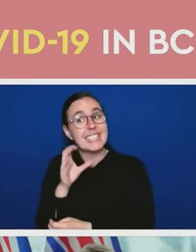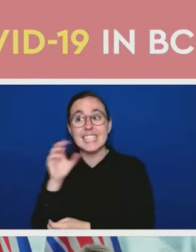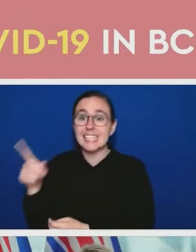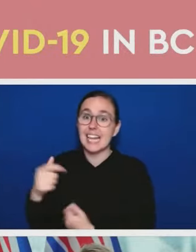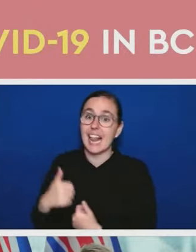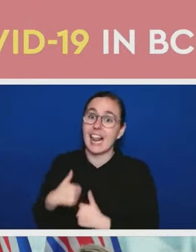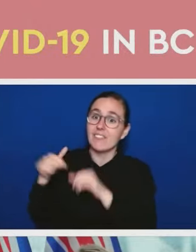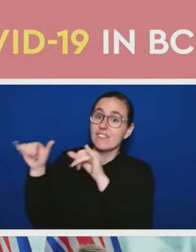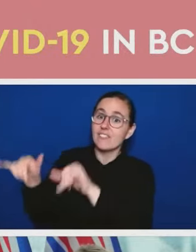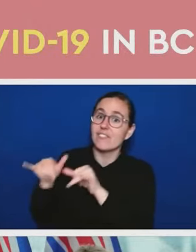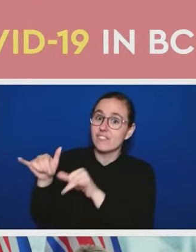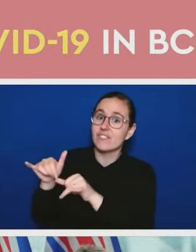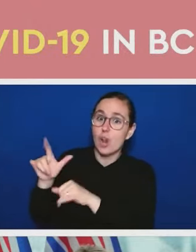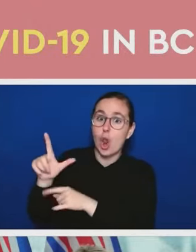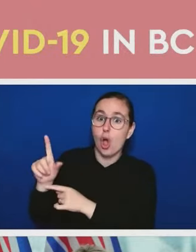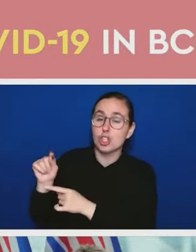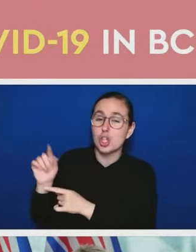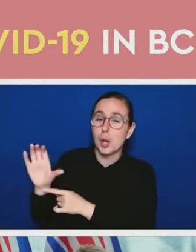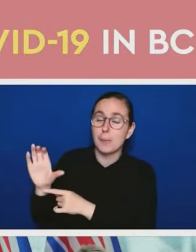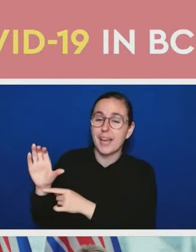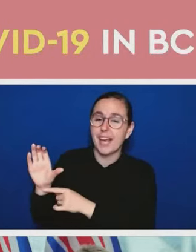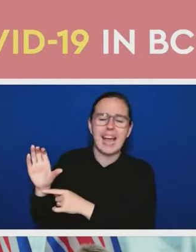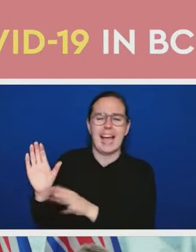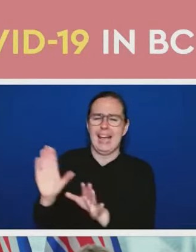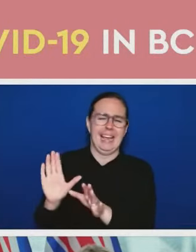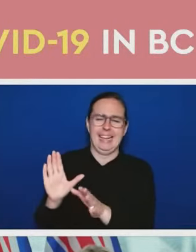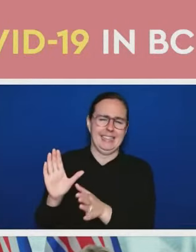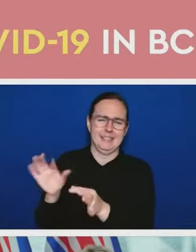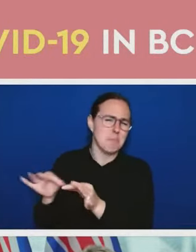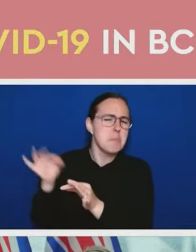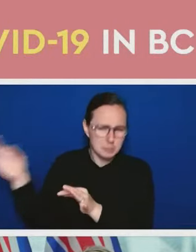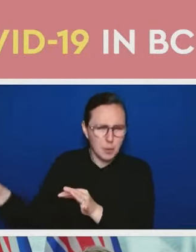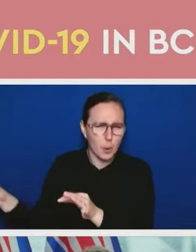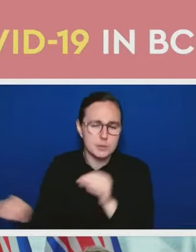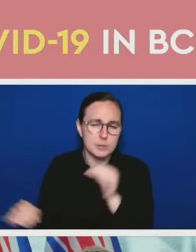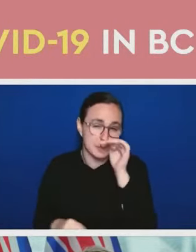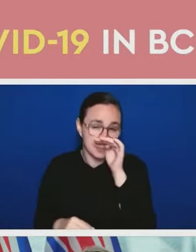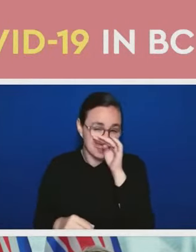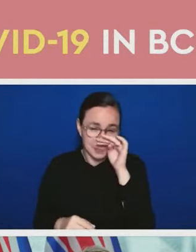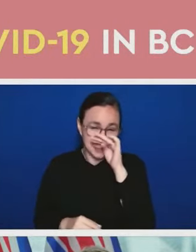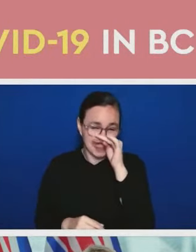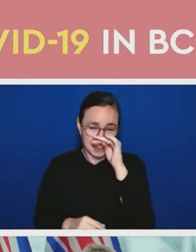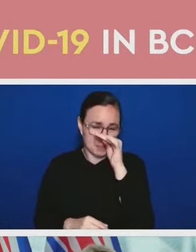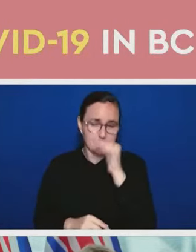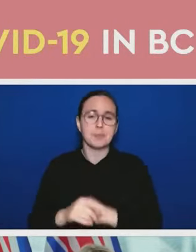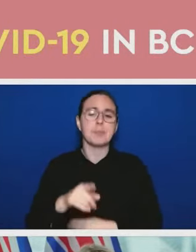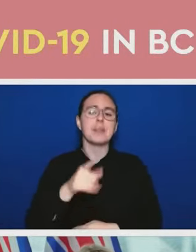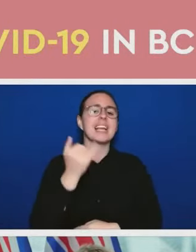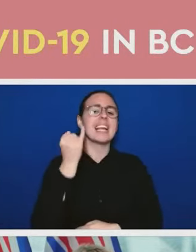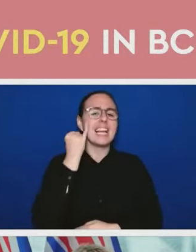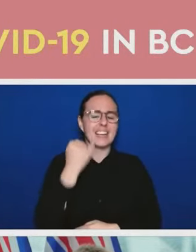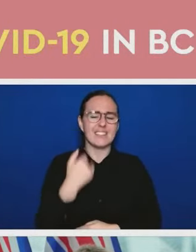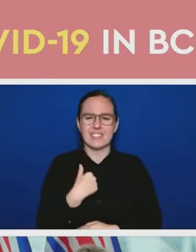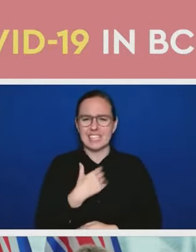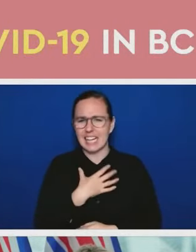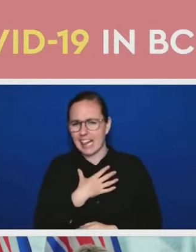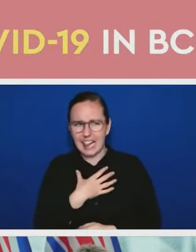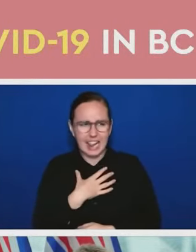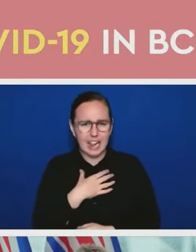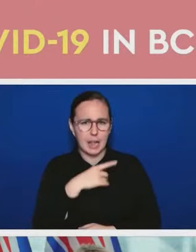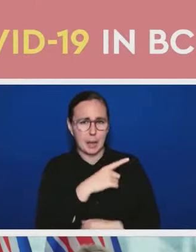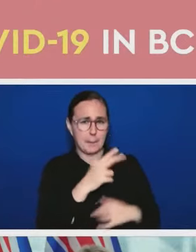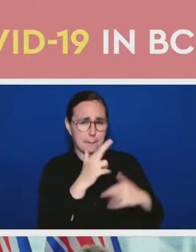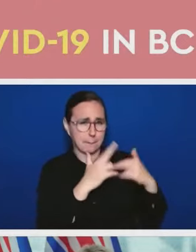again. If I'm going to a setting that's indoors and crowded with people that I don't know, then there's the option of